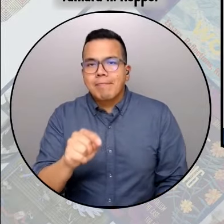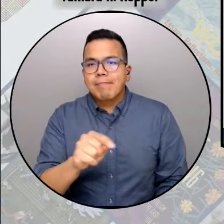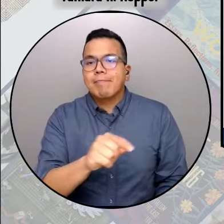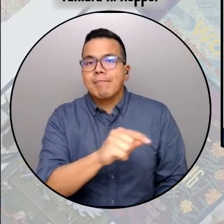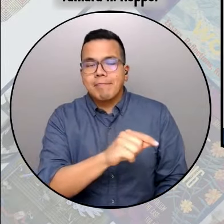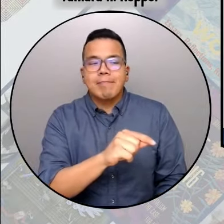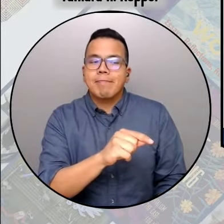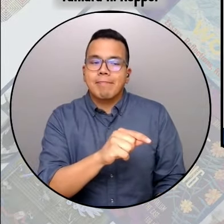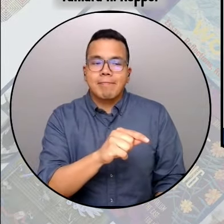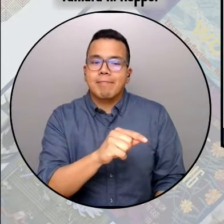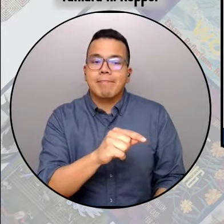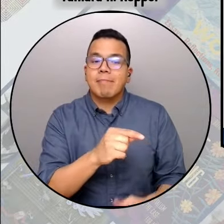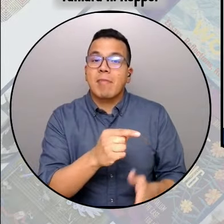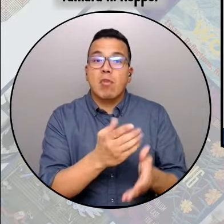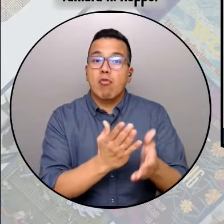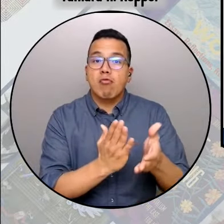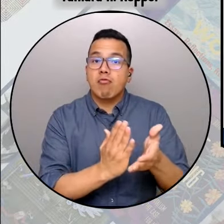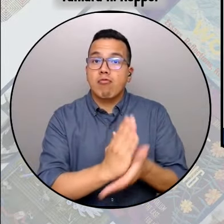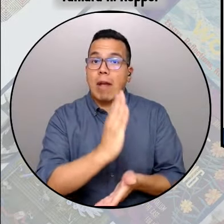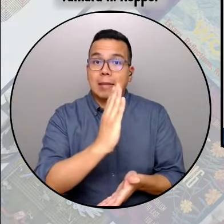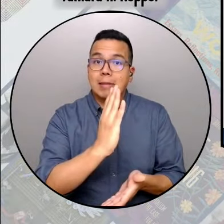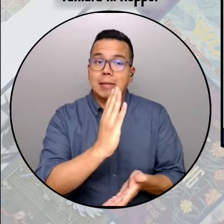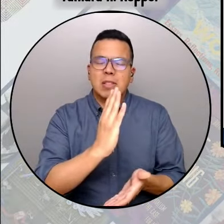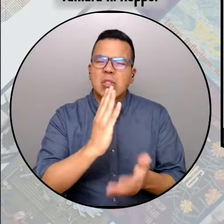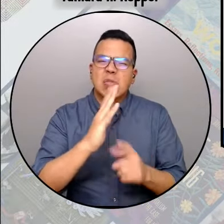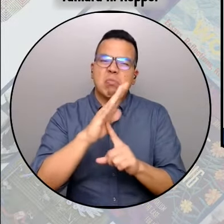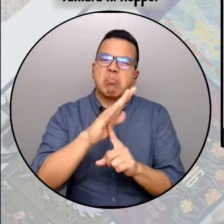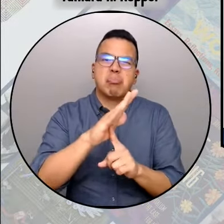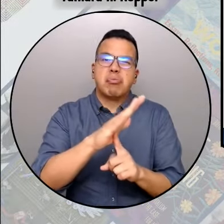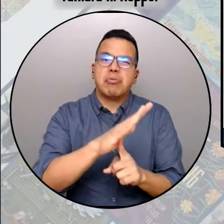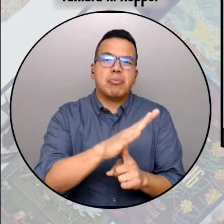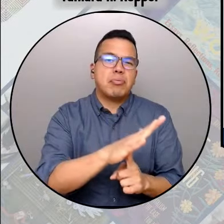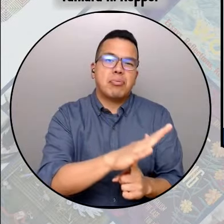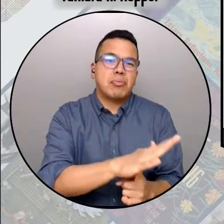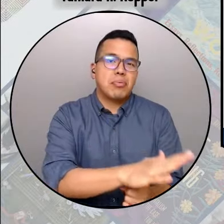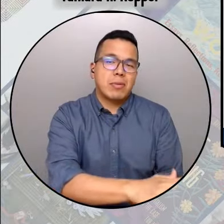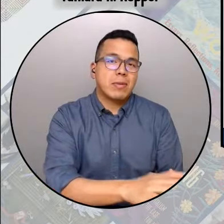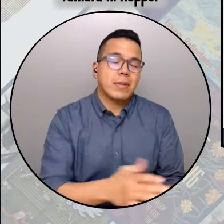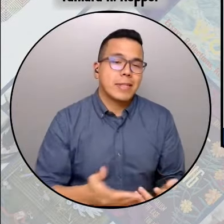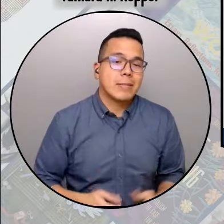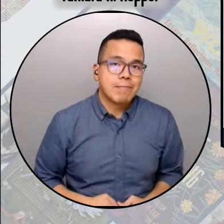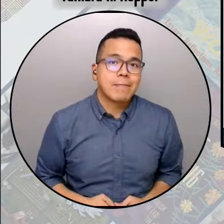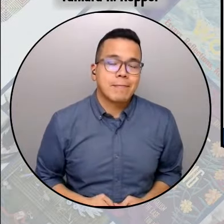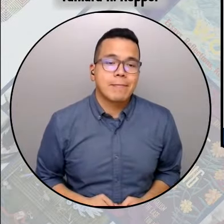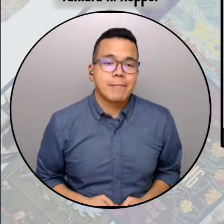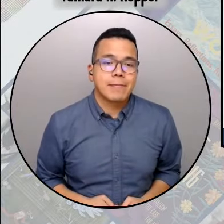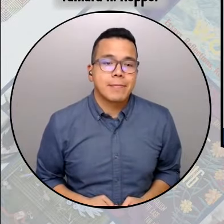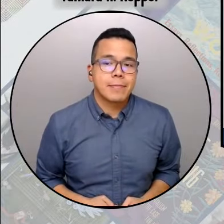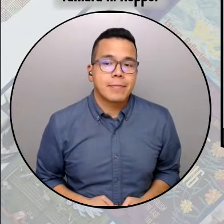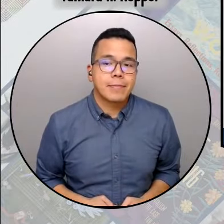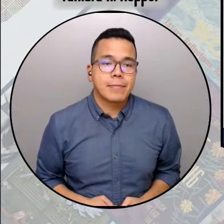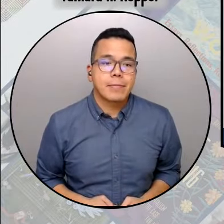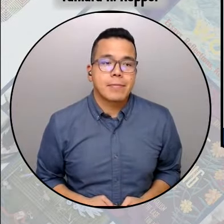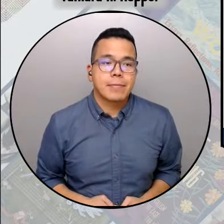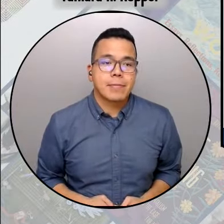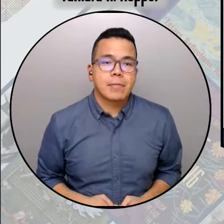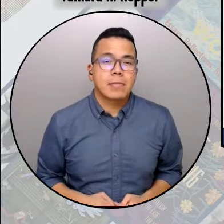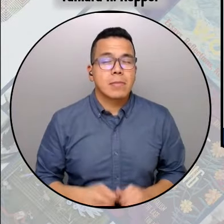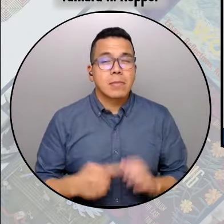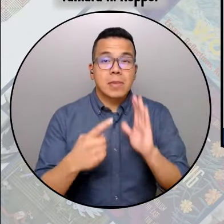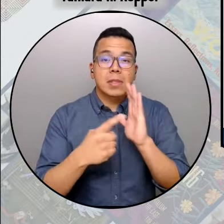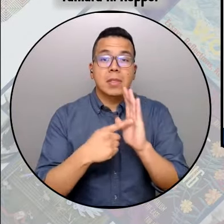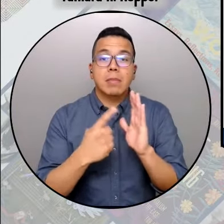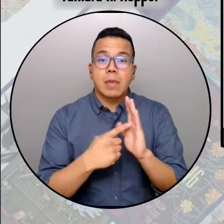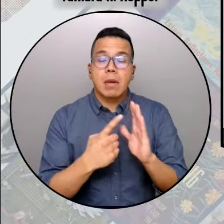rights as legally being here are increasingly being eroded, right? And so, you know, when we think about desirable and undesirable